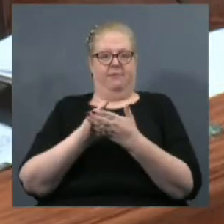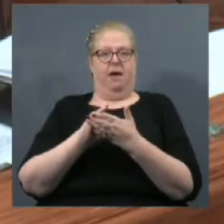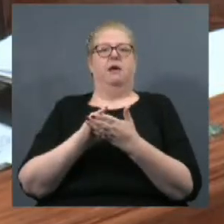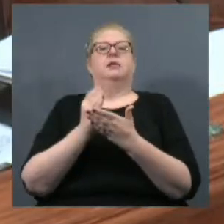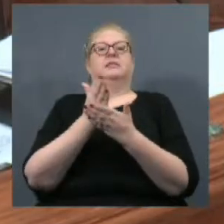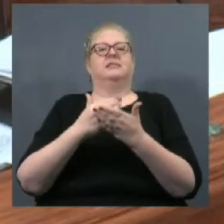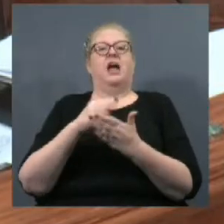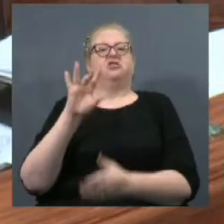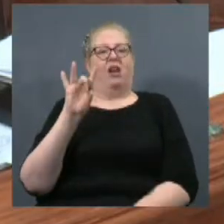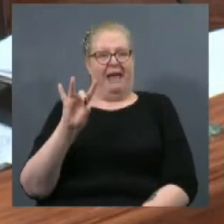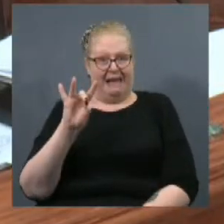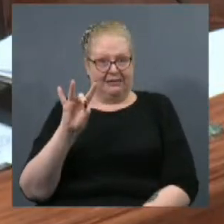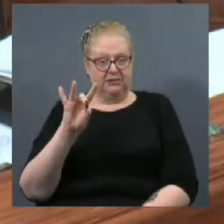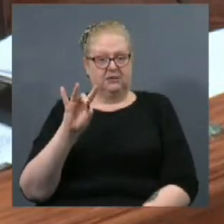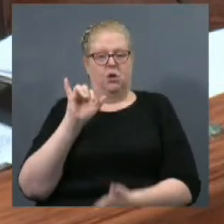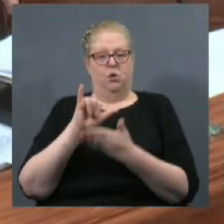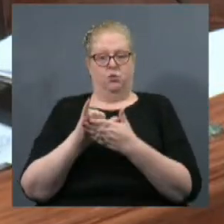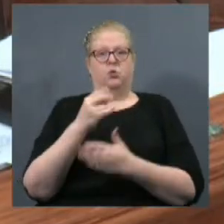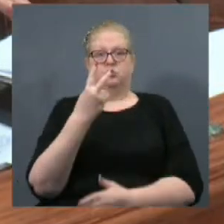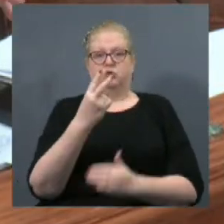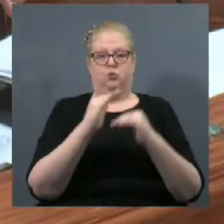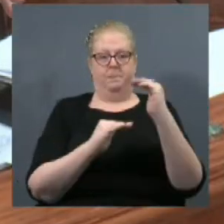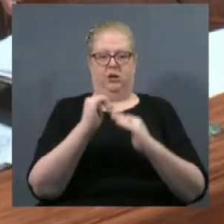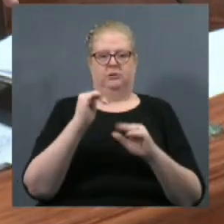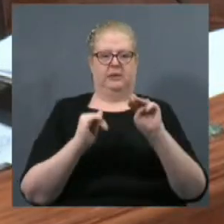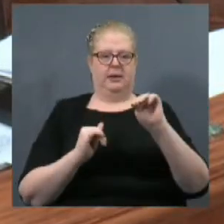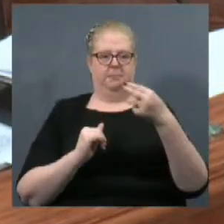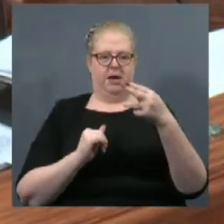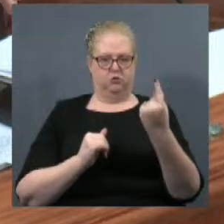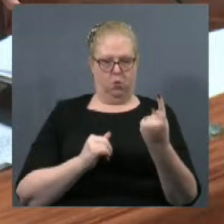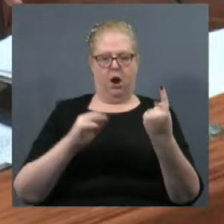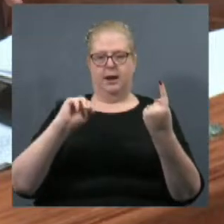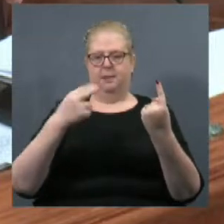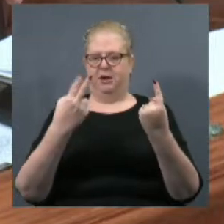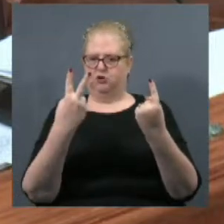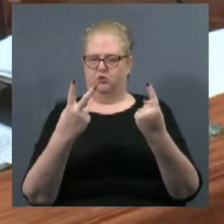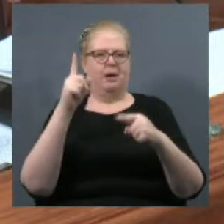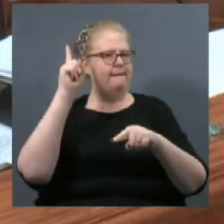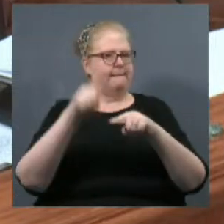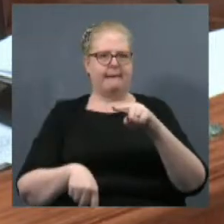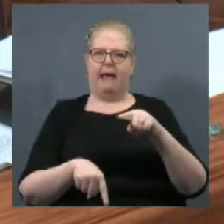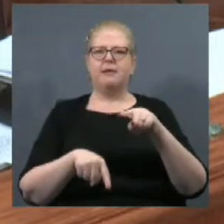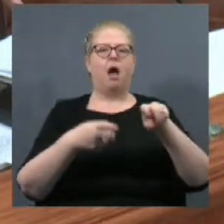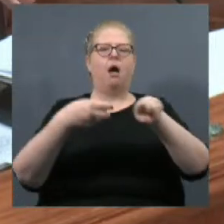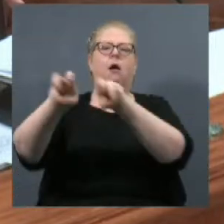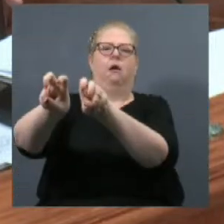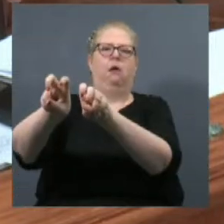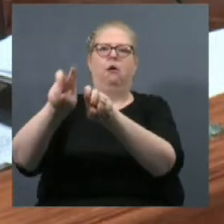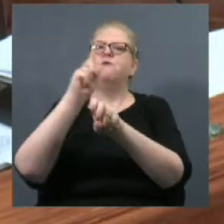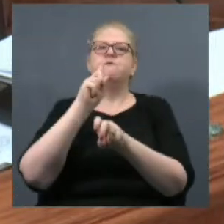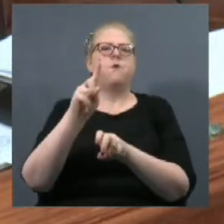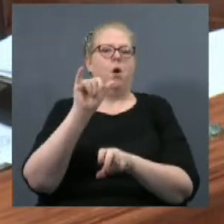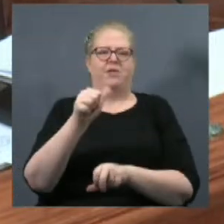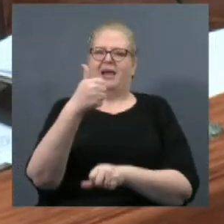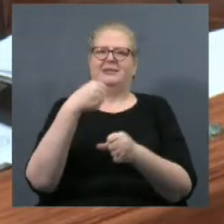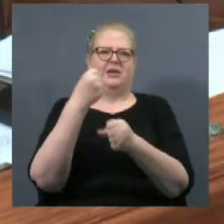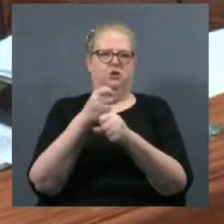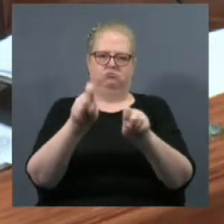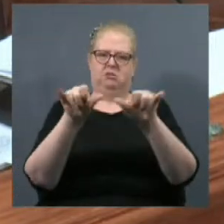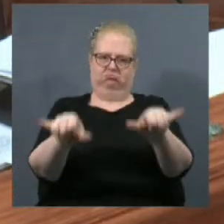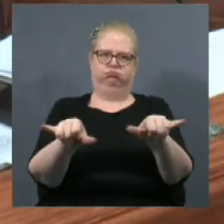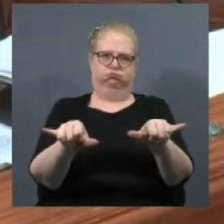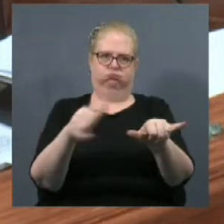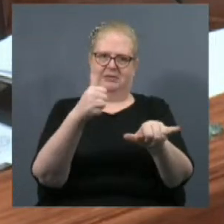those two buildings can't be moved for the 10-year period. So they will be there.